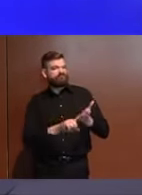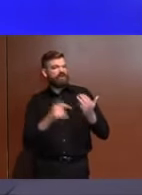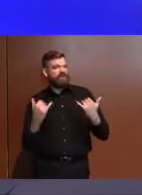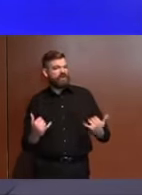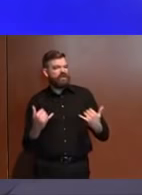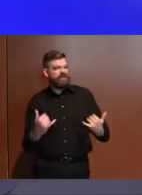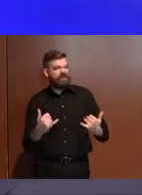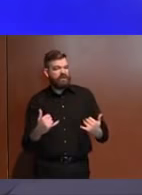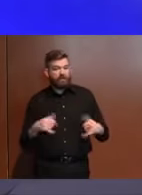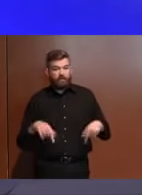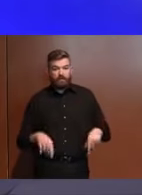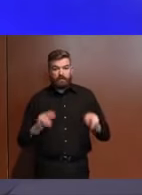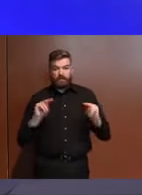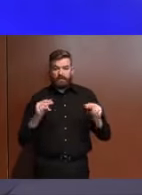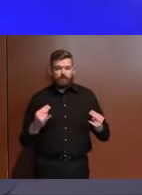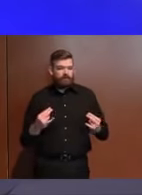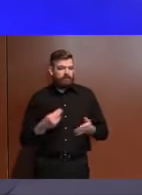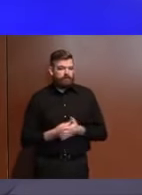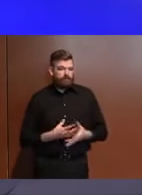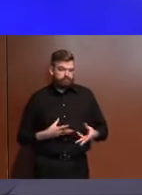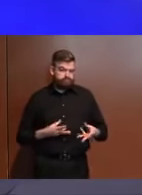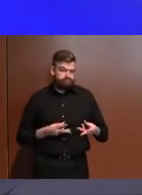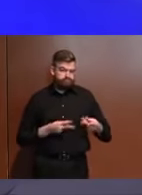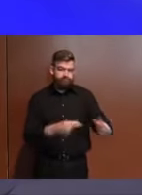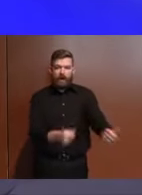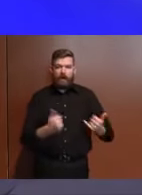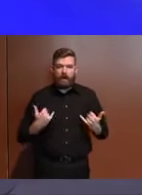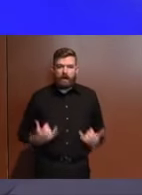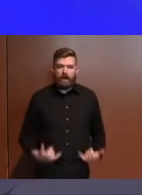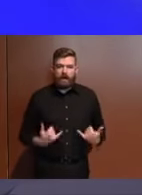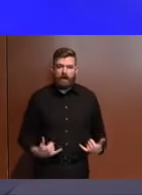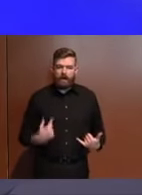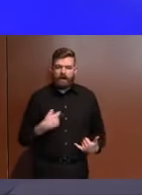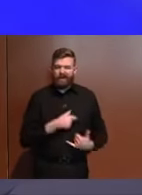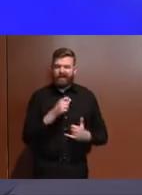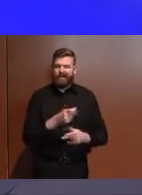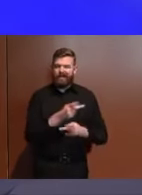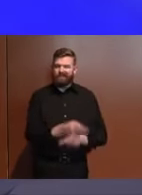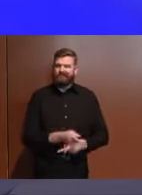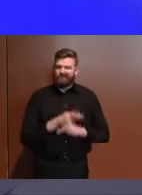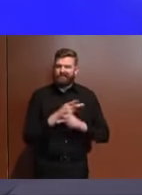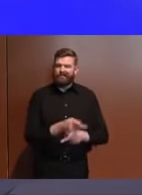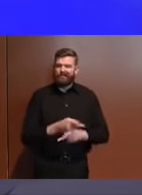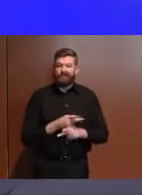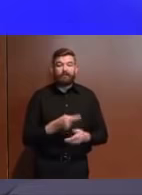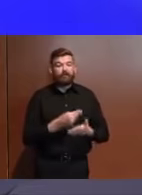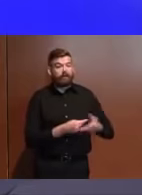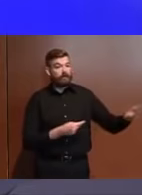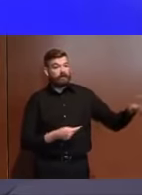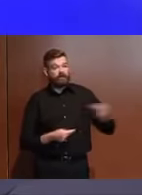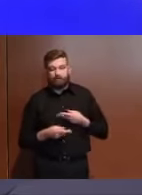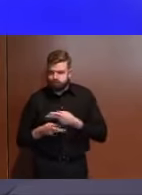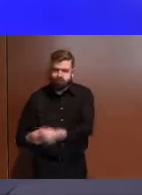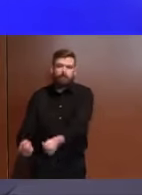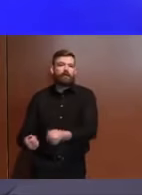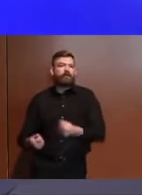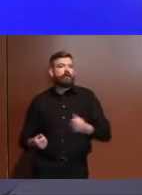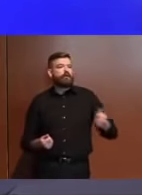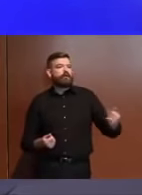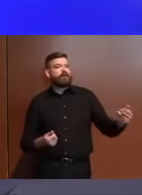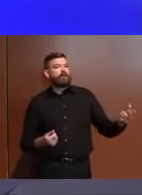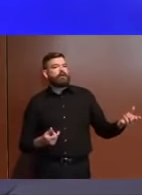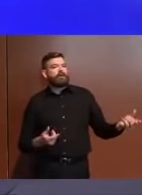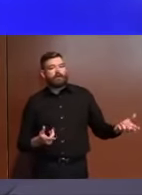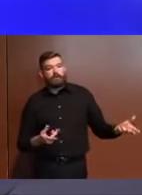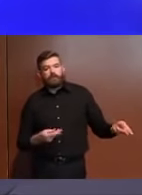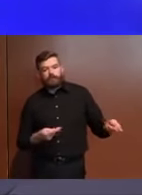can imagine, by the boatloads right now. So I've also got to be careful. In a perfect world, I'd be telling everybody, listen,